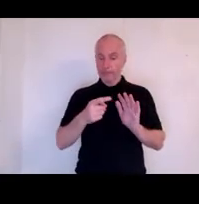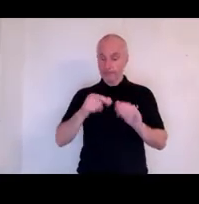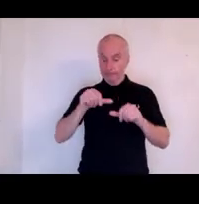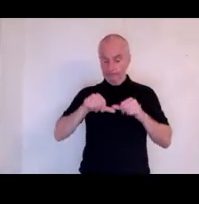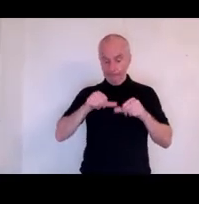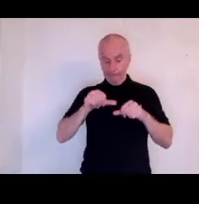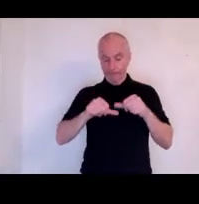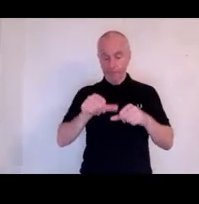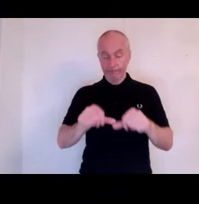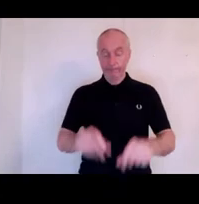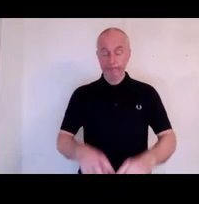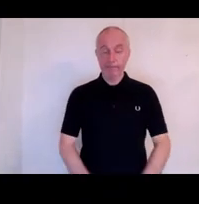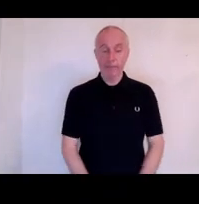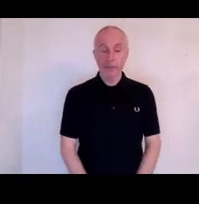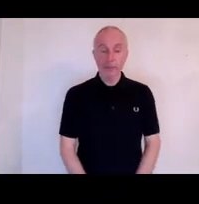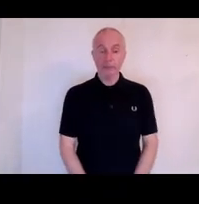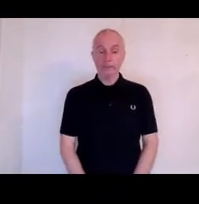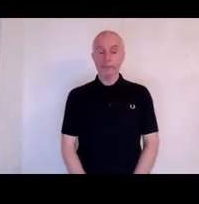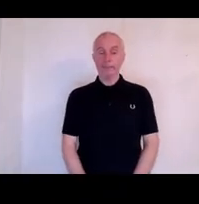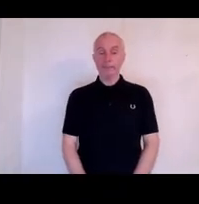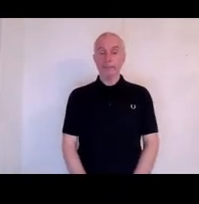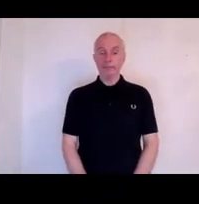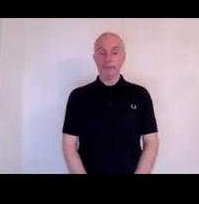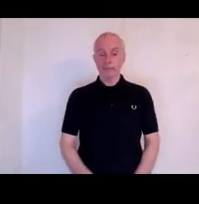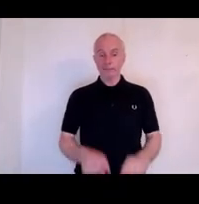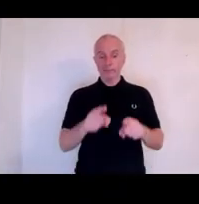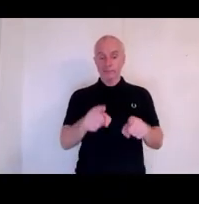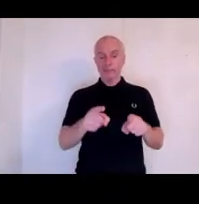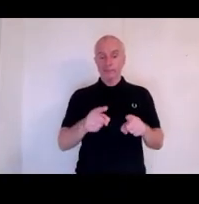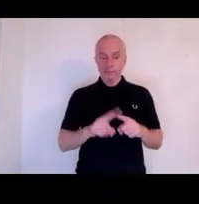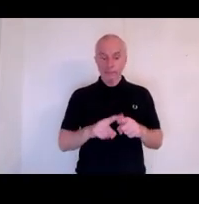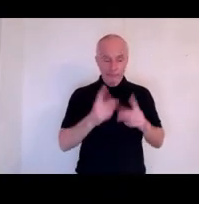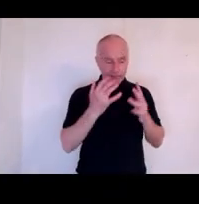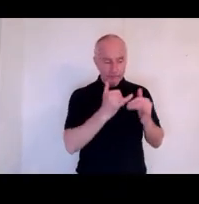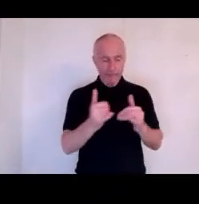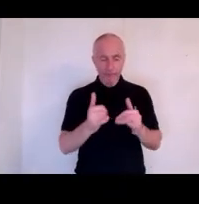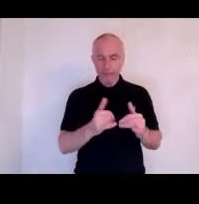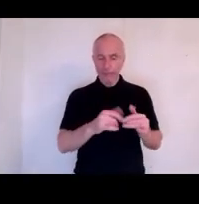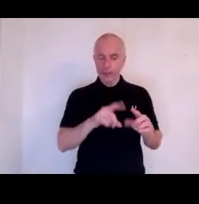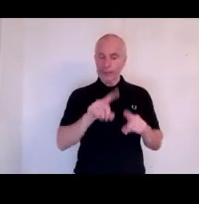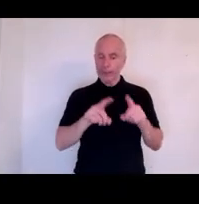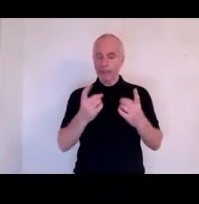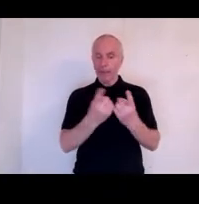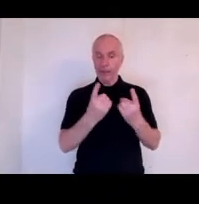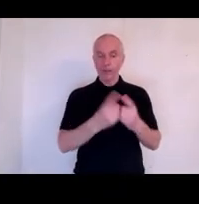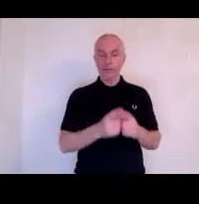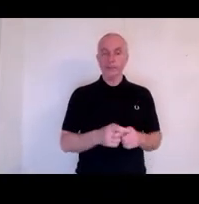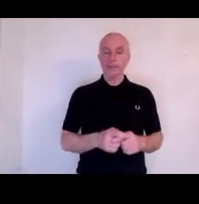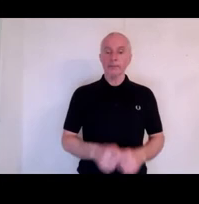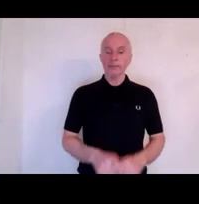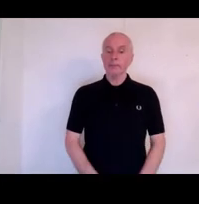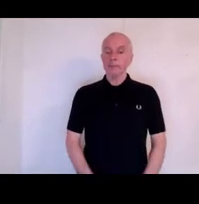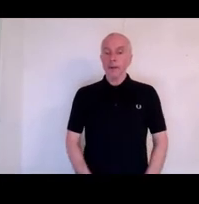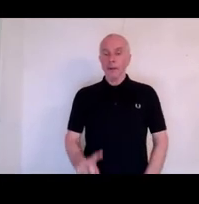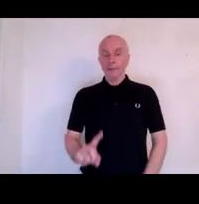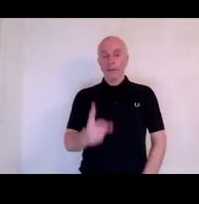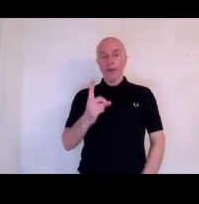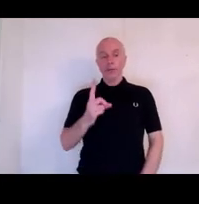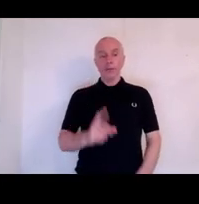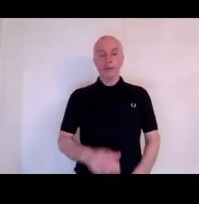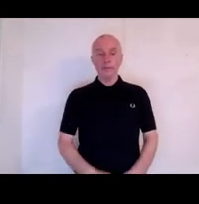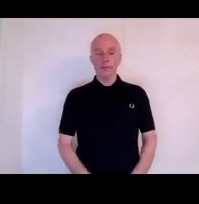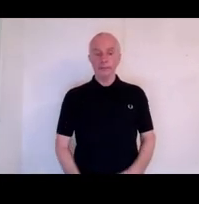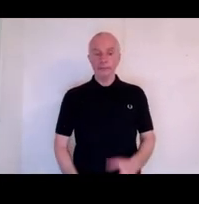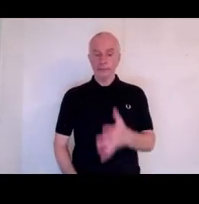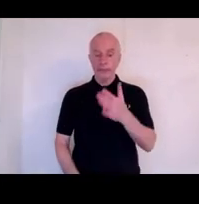And these are measuring a couple of different things. So I'm going to start with the experiment on the left. This is an experiment that